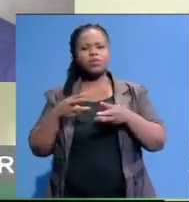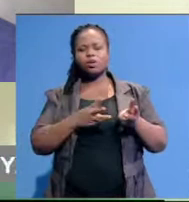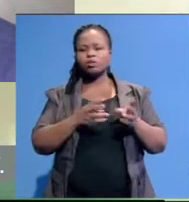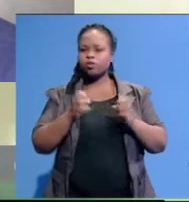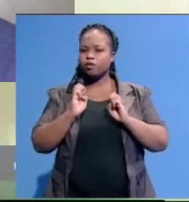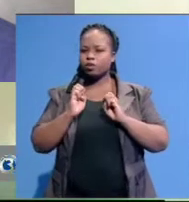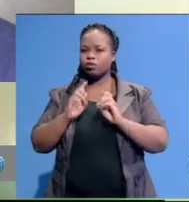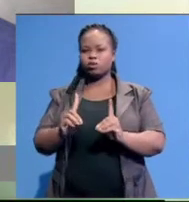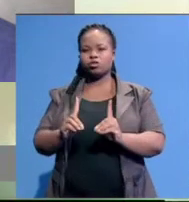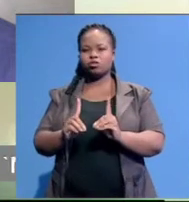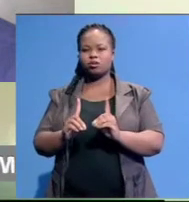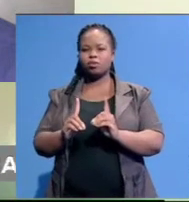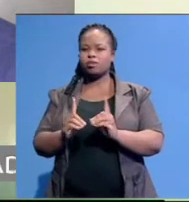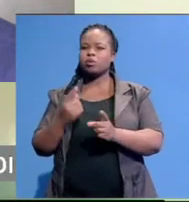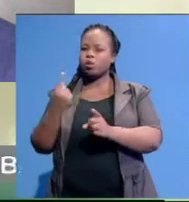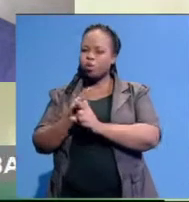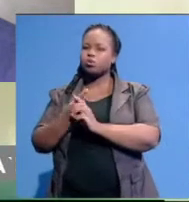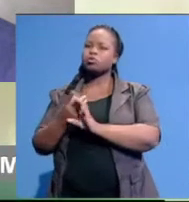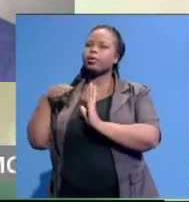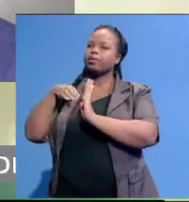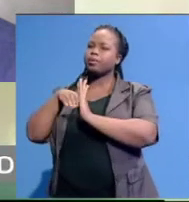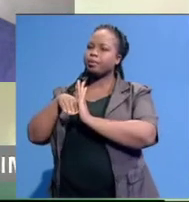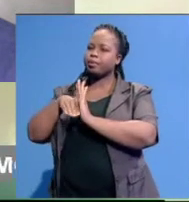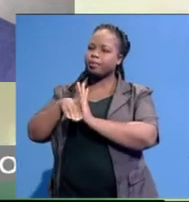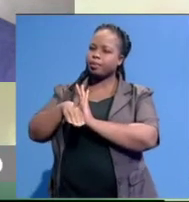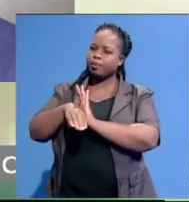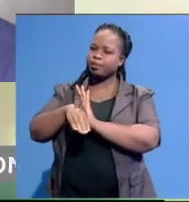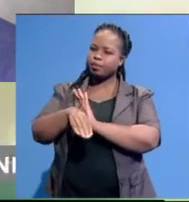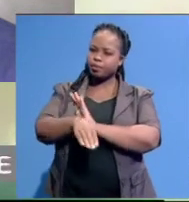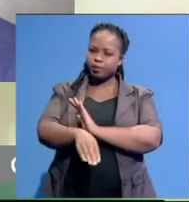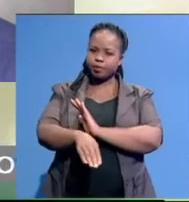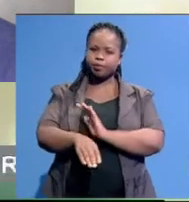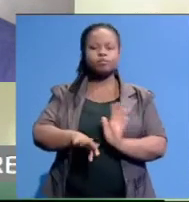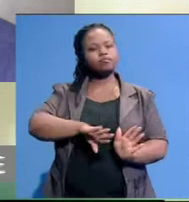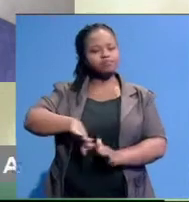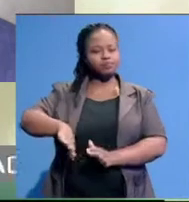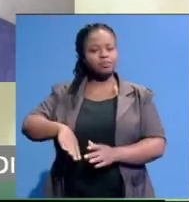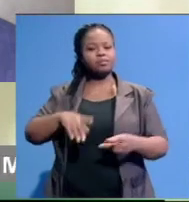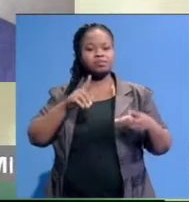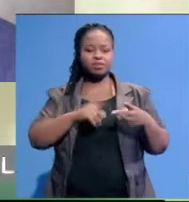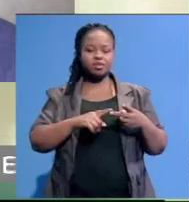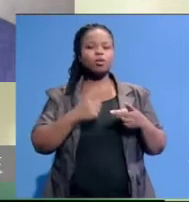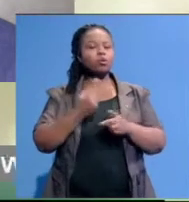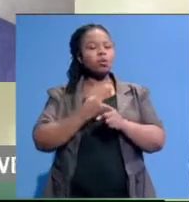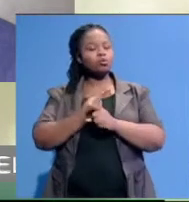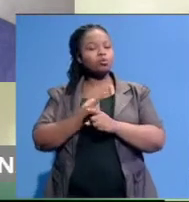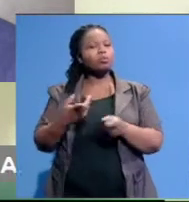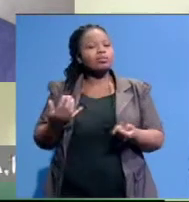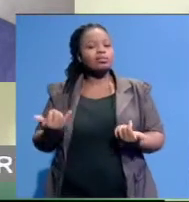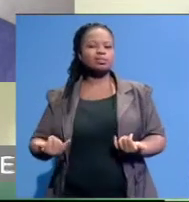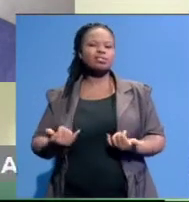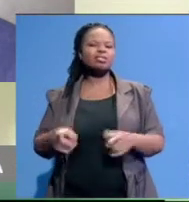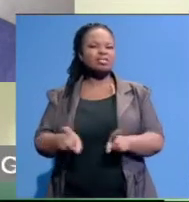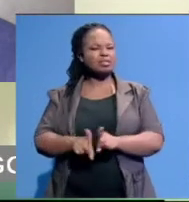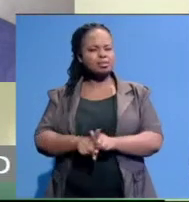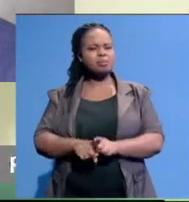declined over time. And then when you talk African Renaissance, you are both trying to revive that which